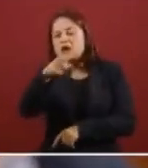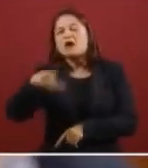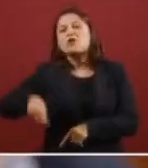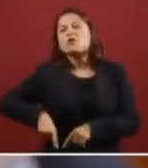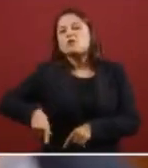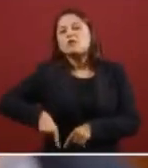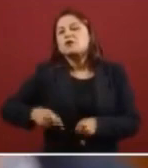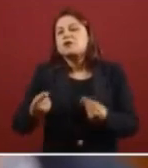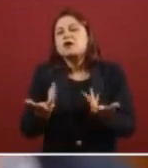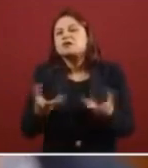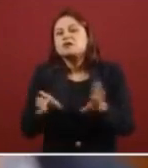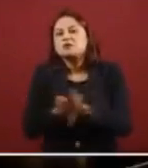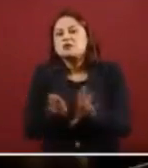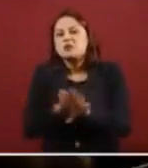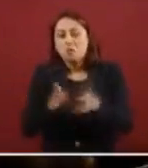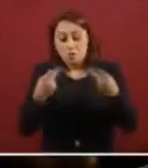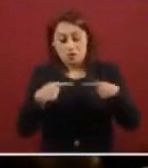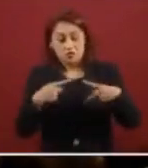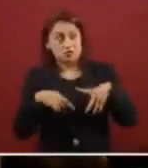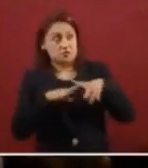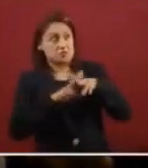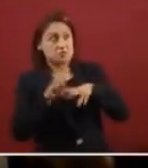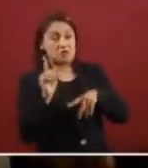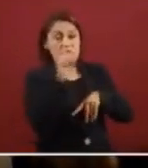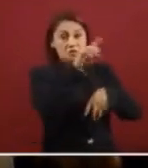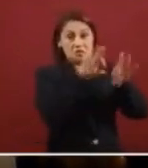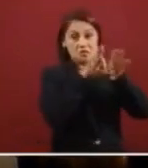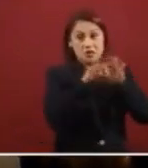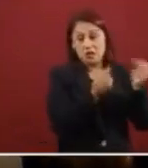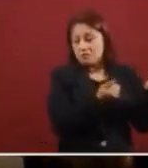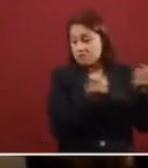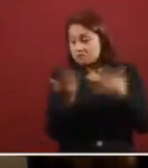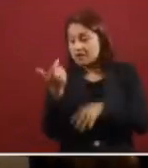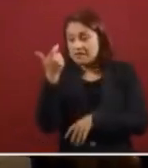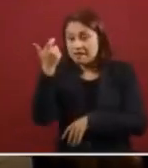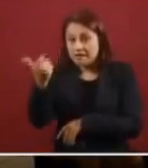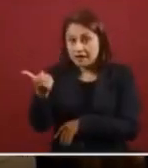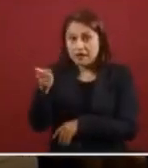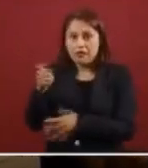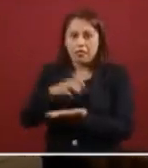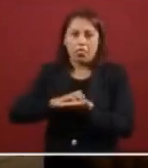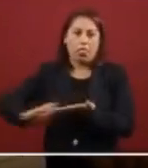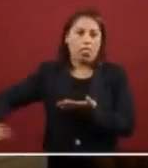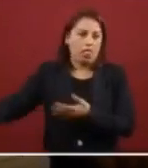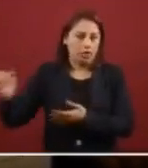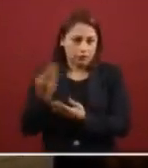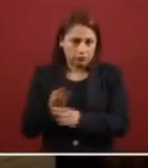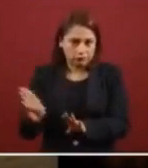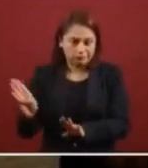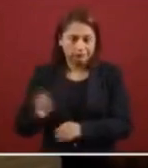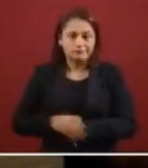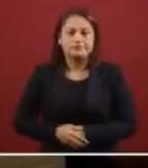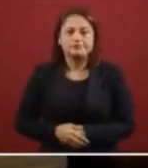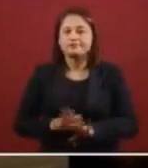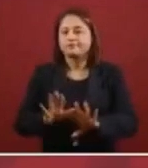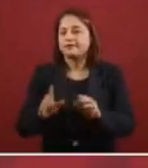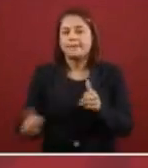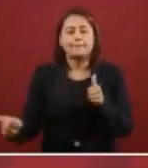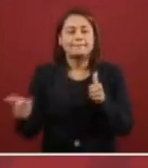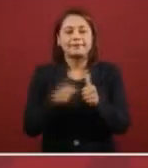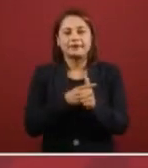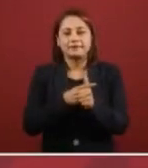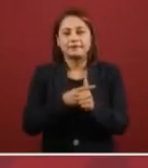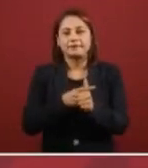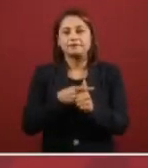doing to lower the costs for them to send the money? First of all, I want to thank you or